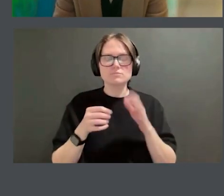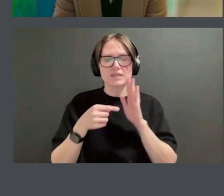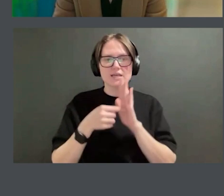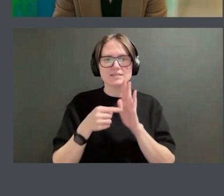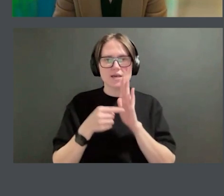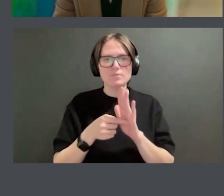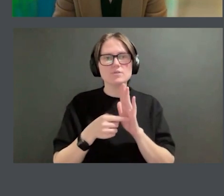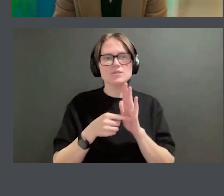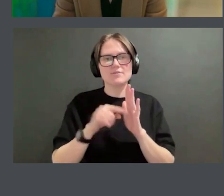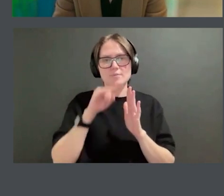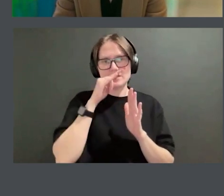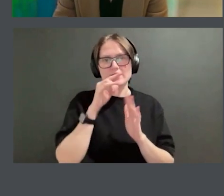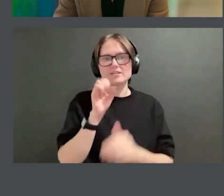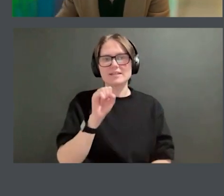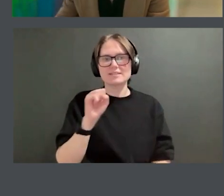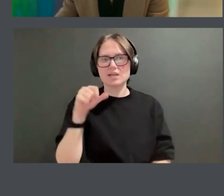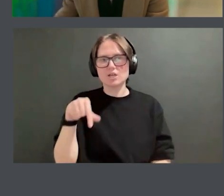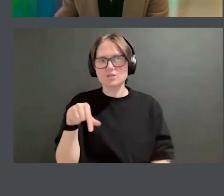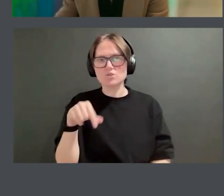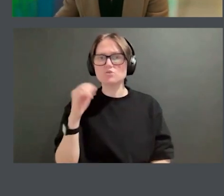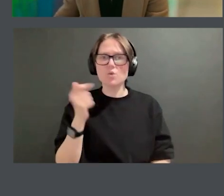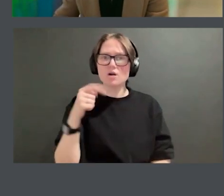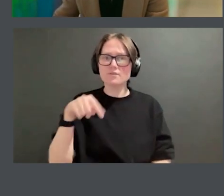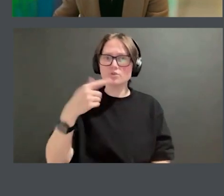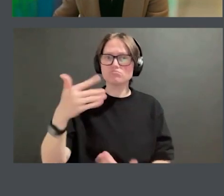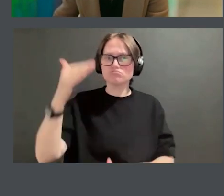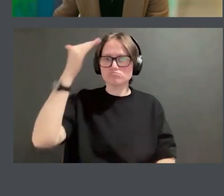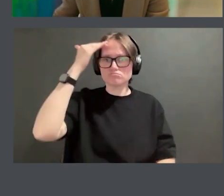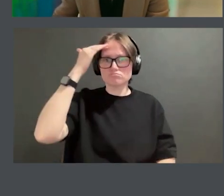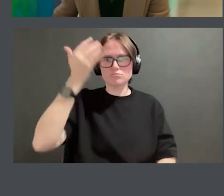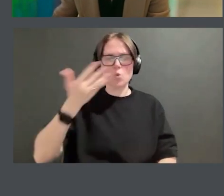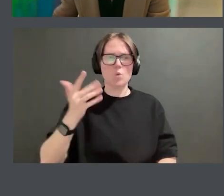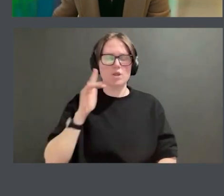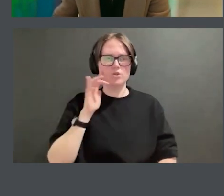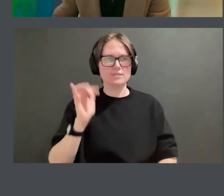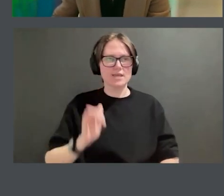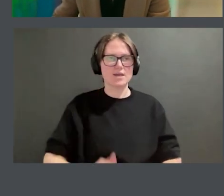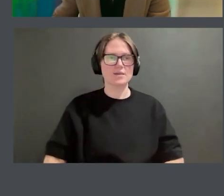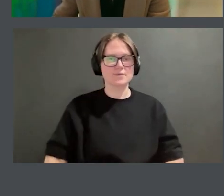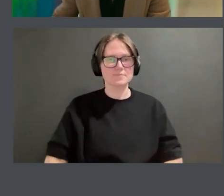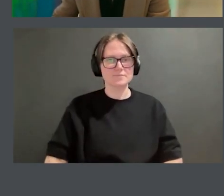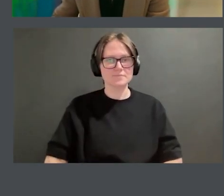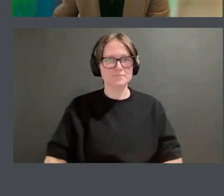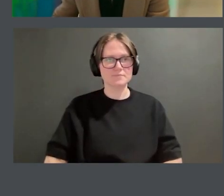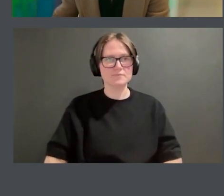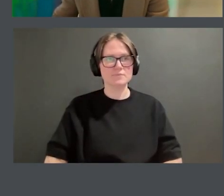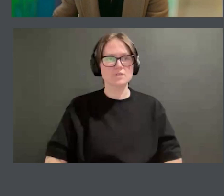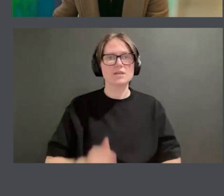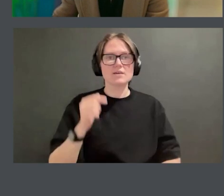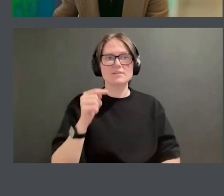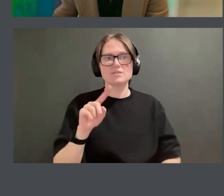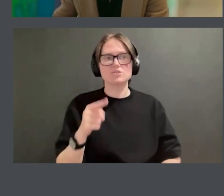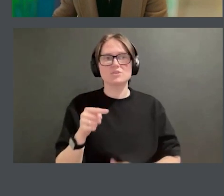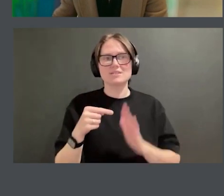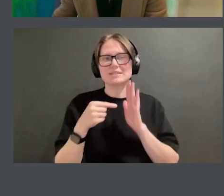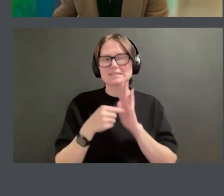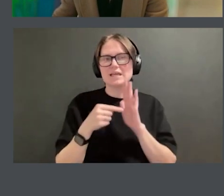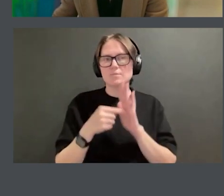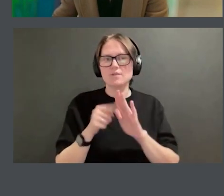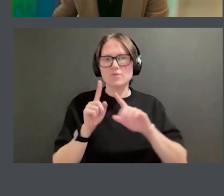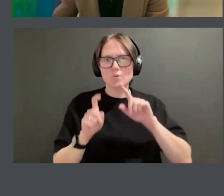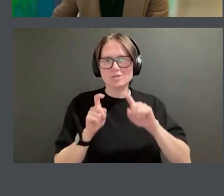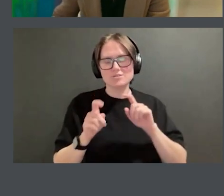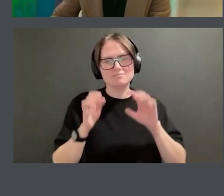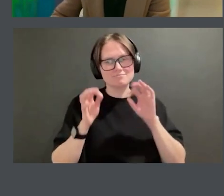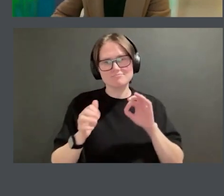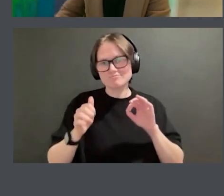pediatric SSQ, so all of you are familiar with what that looks like. So this is just a sampling of our questions. We're certainly not